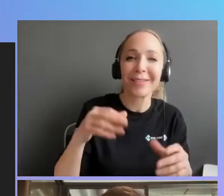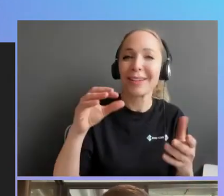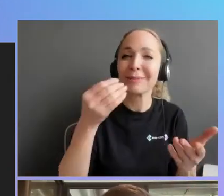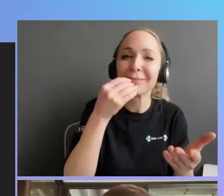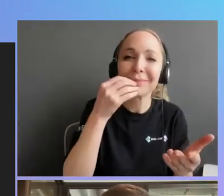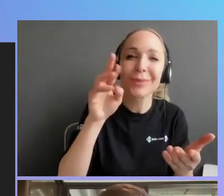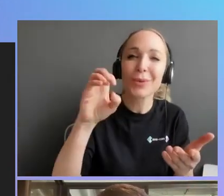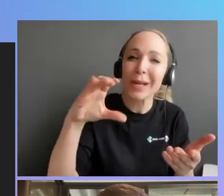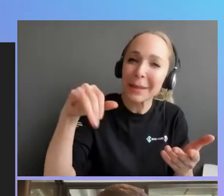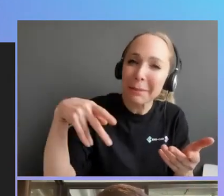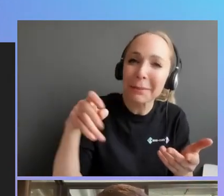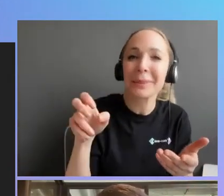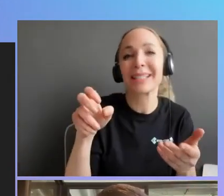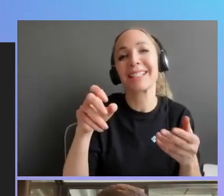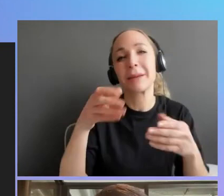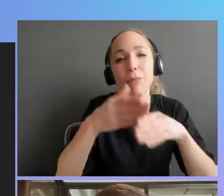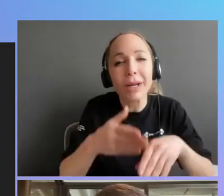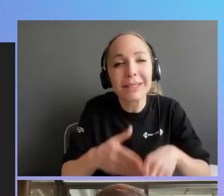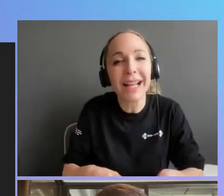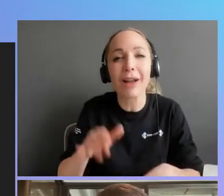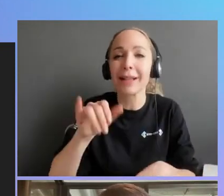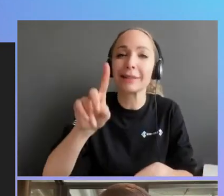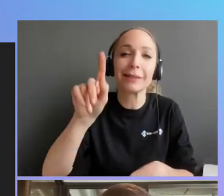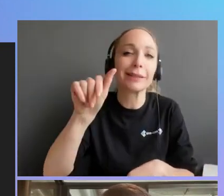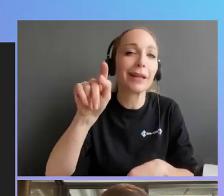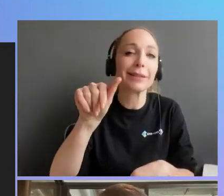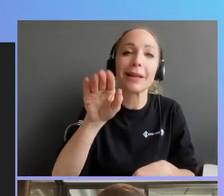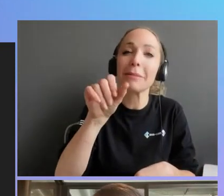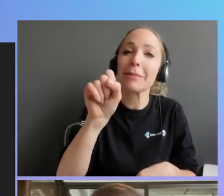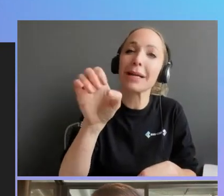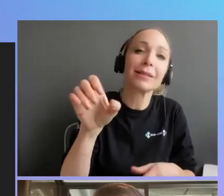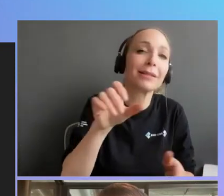database dump of all of our recipes and their various pieces of